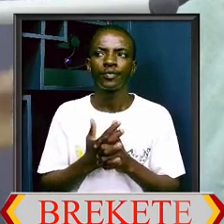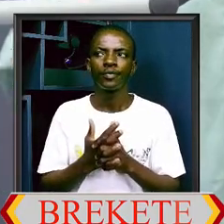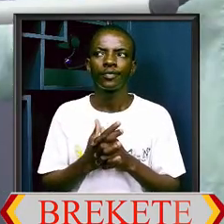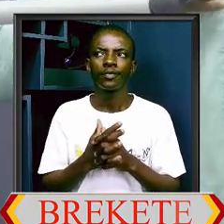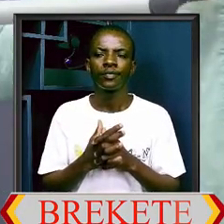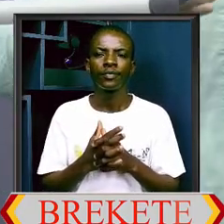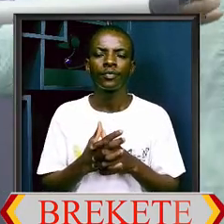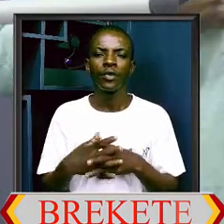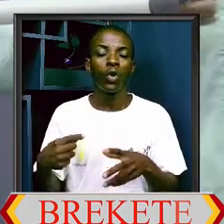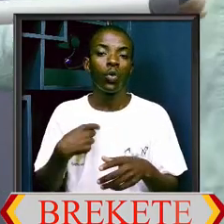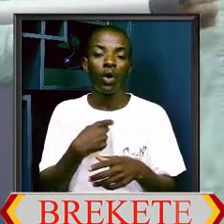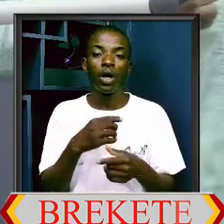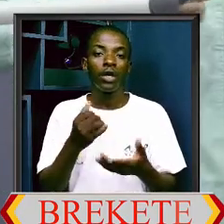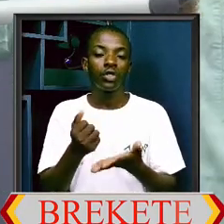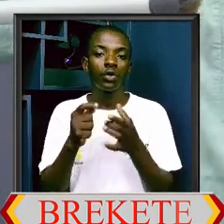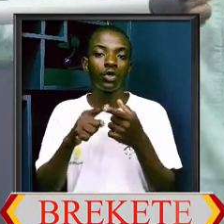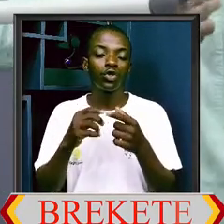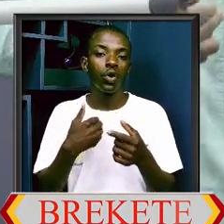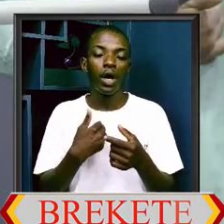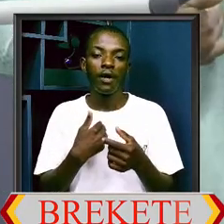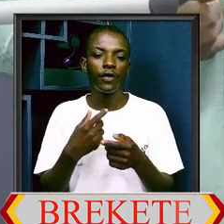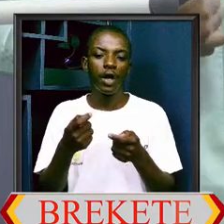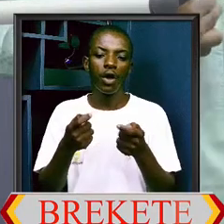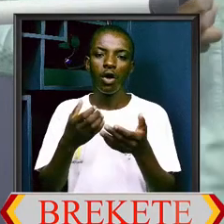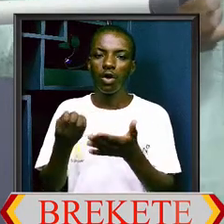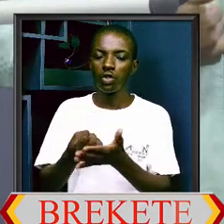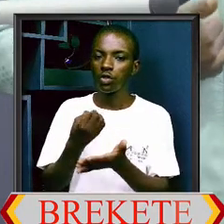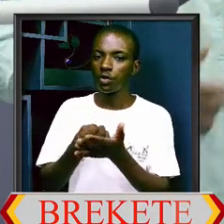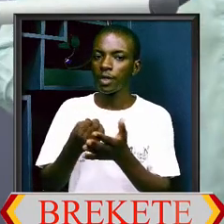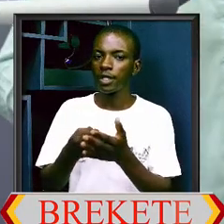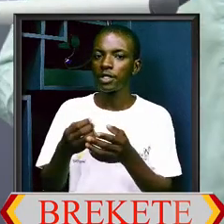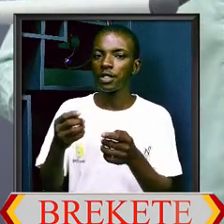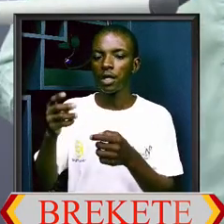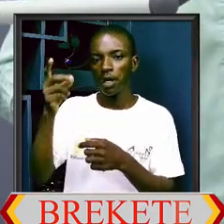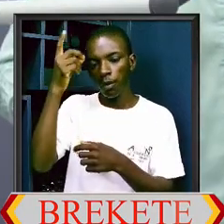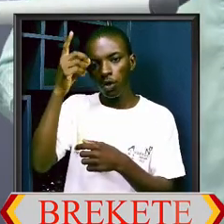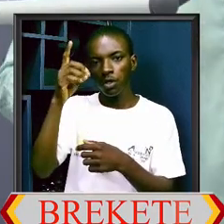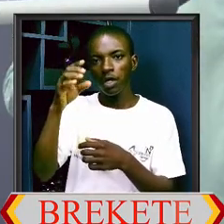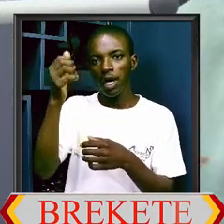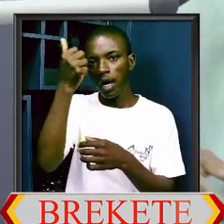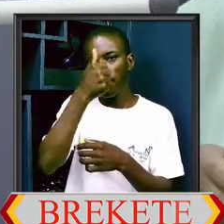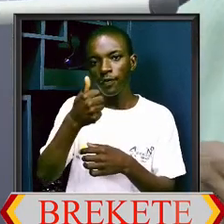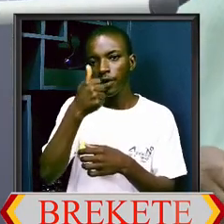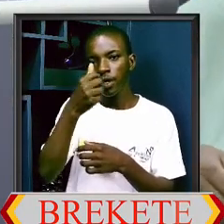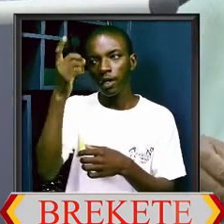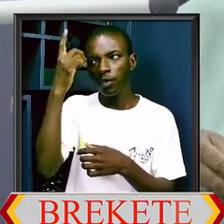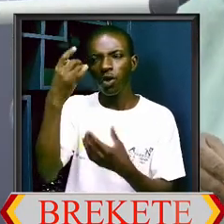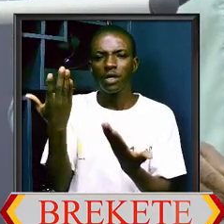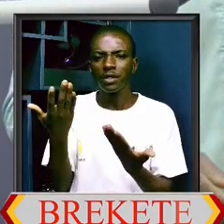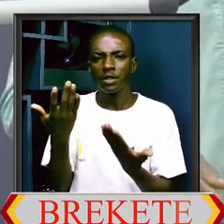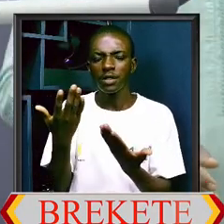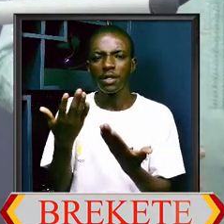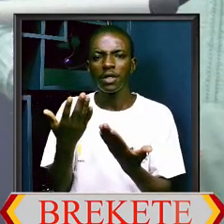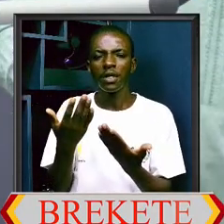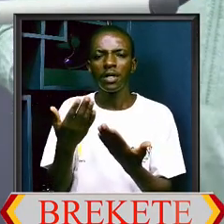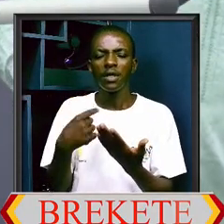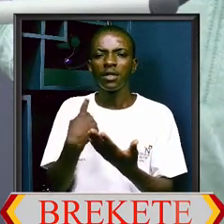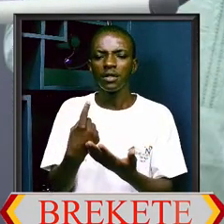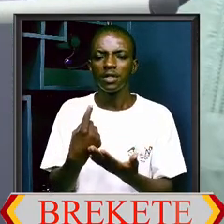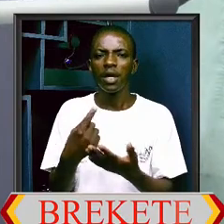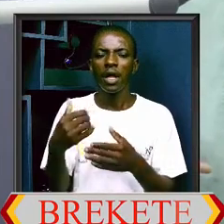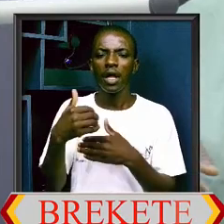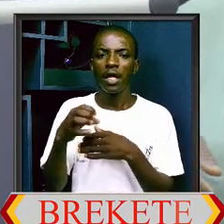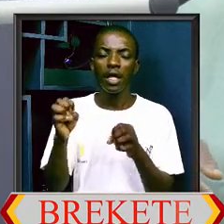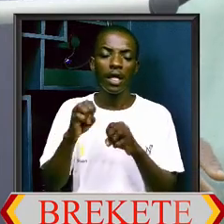simple we are supposed to have a customized democracy African democracy and make I tell you